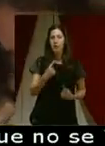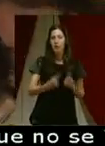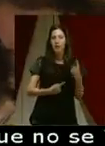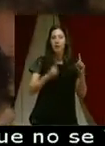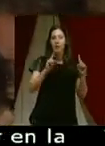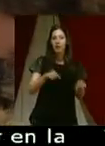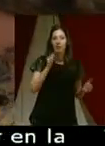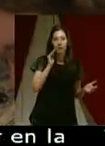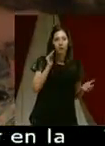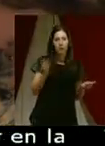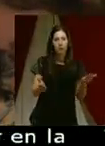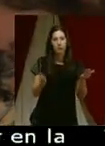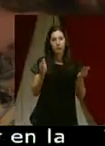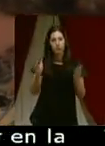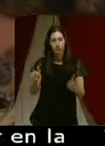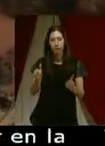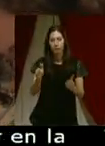cases,